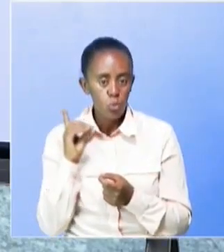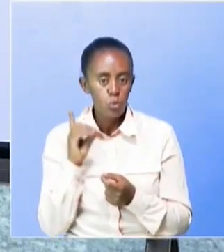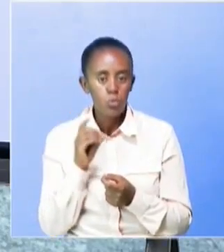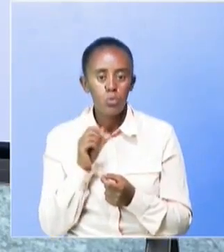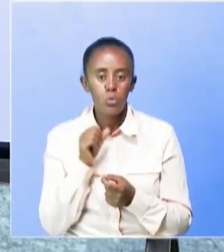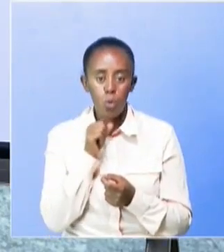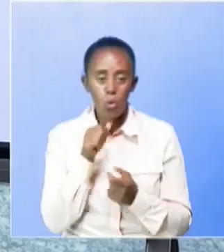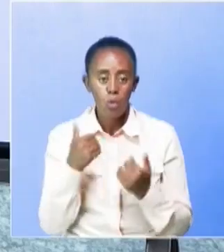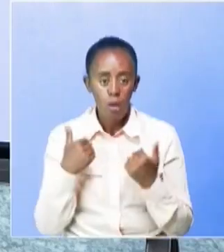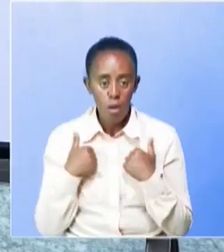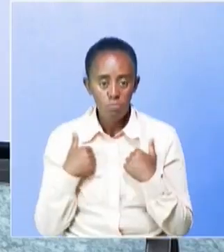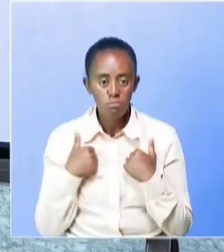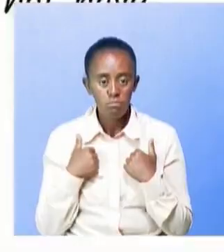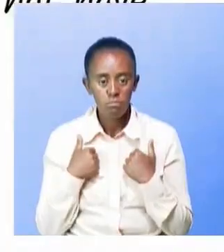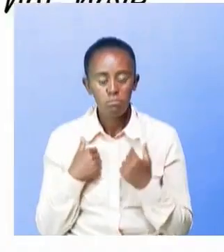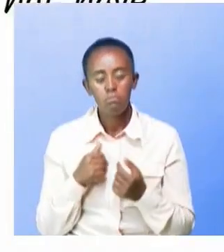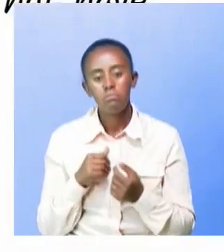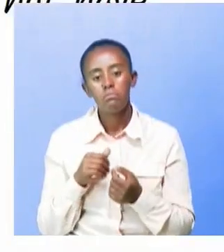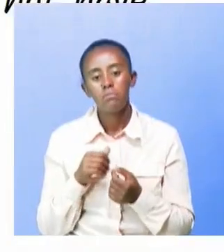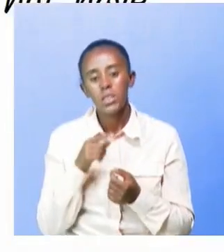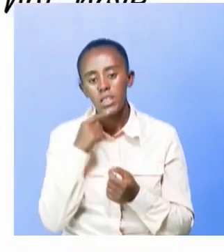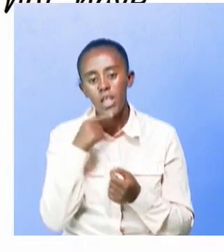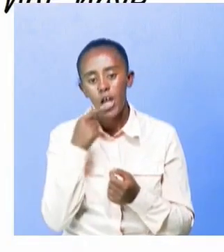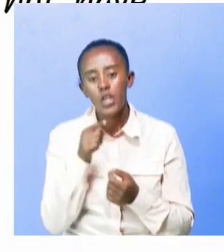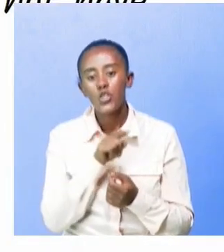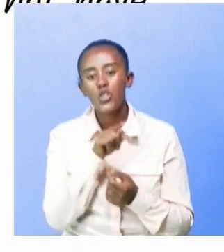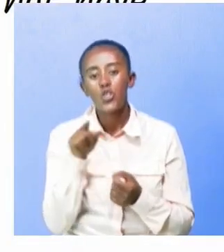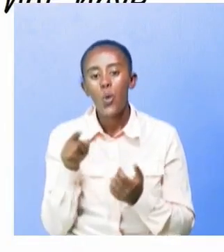have said those things.